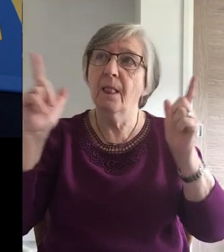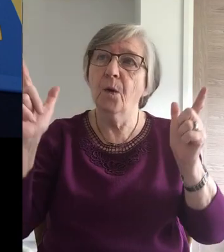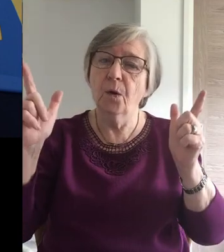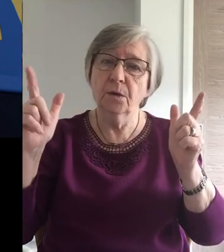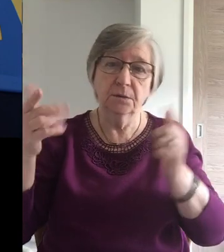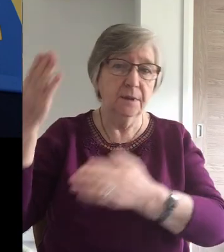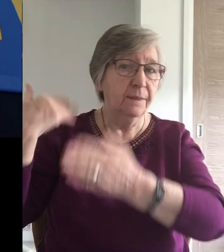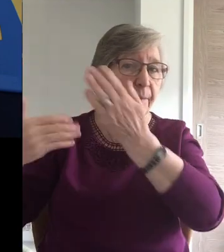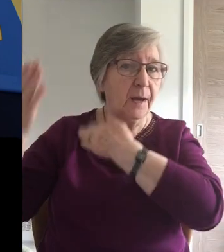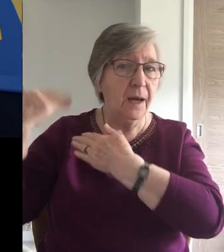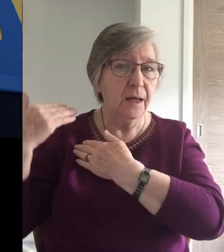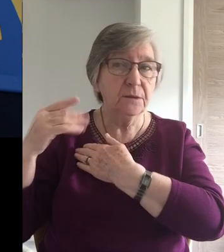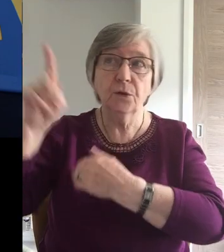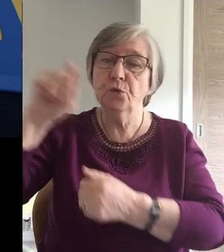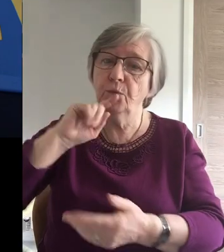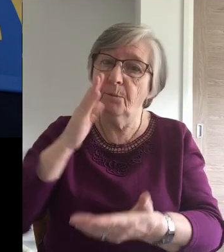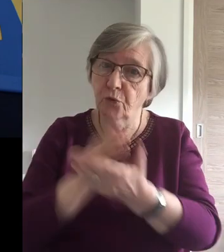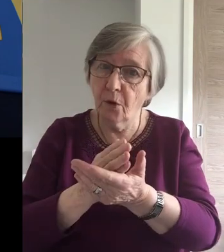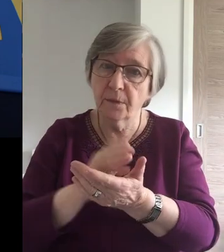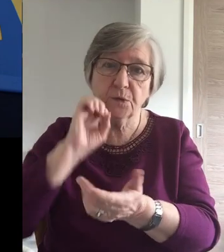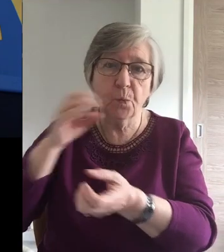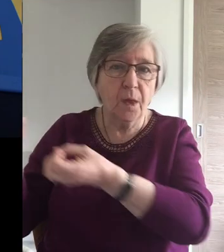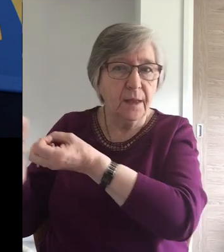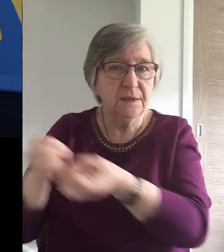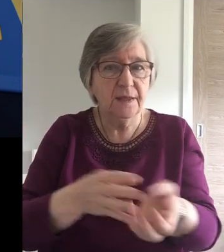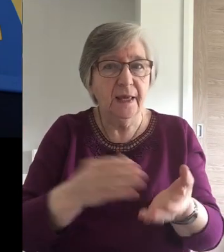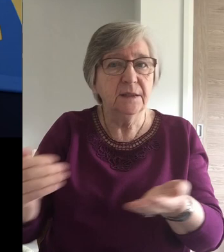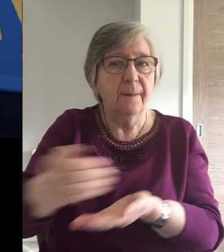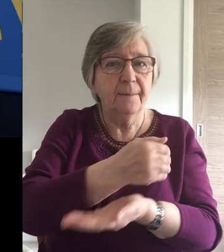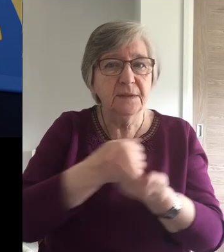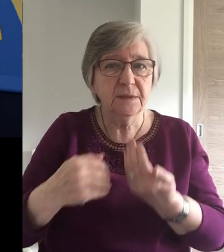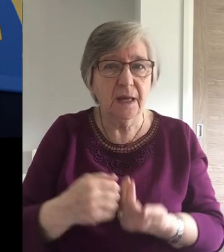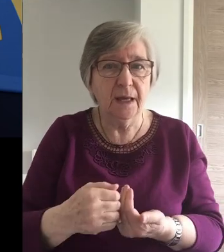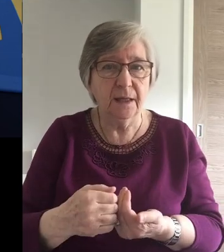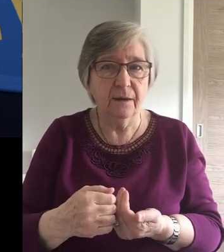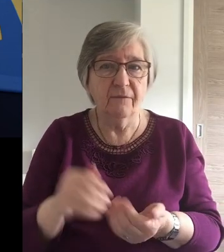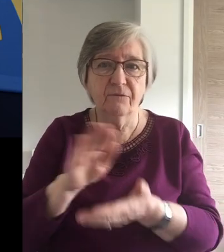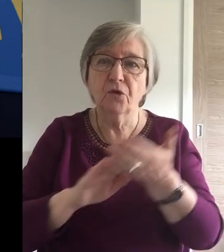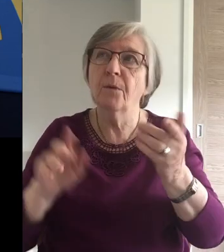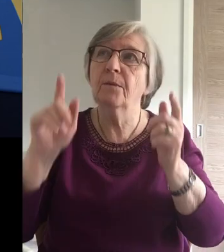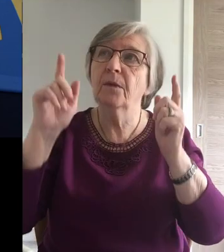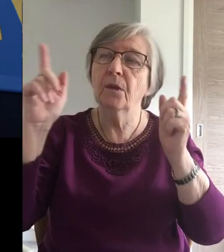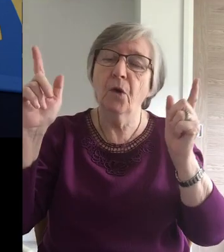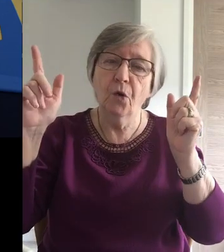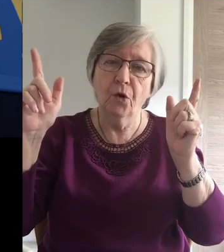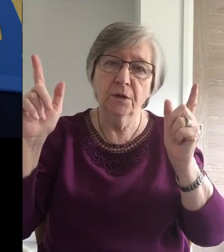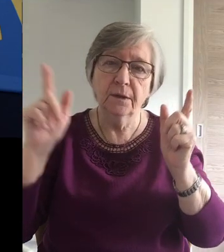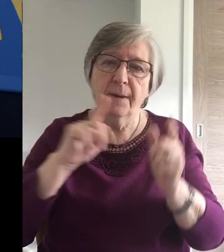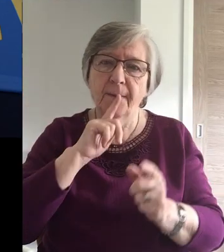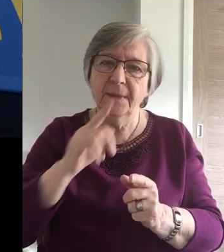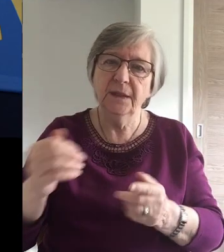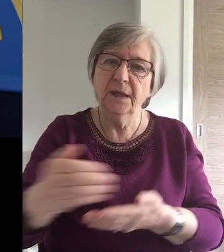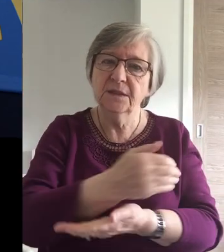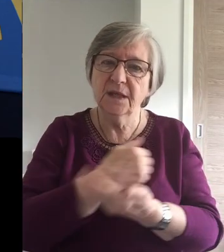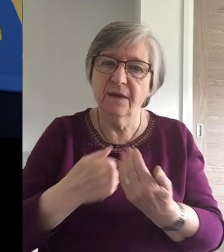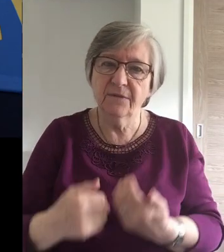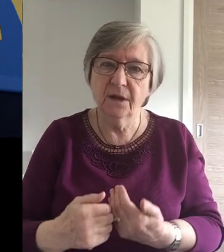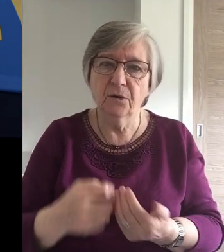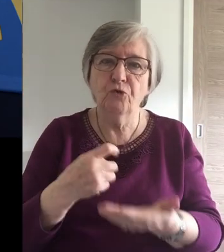Lord, in times past, you promised a Messiah, a servant of the Lord who would come and be a Savior, be a